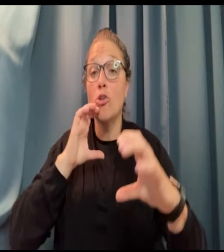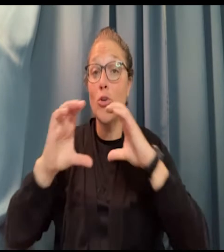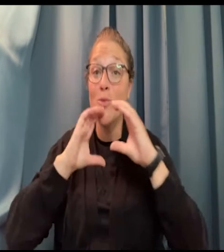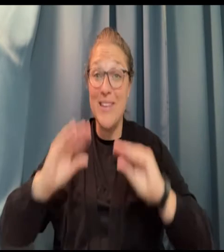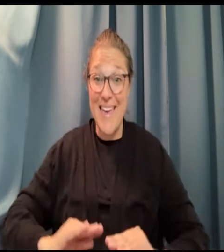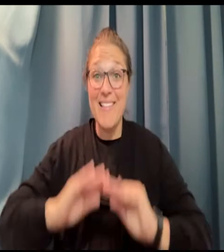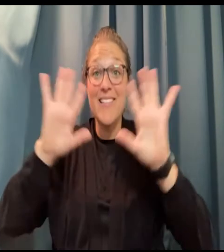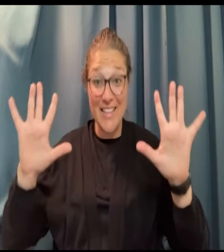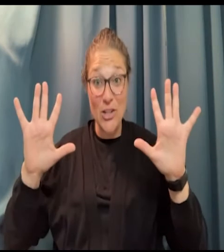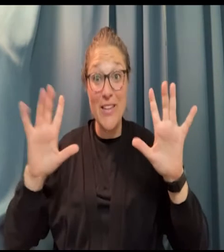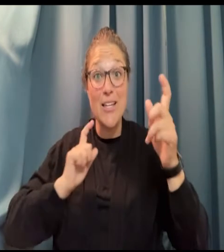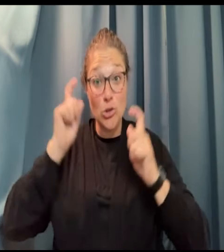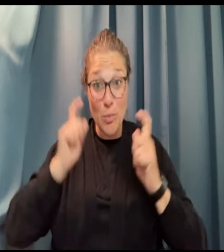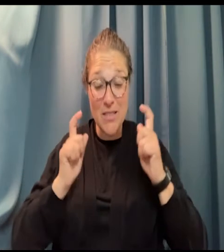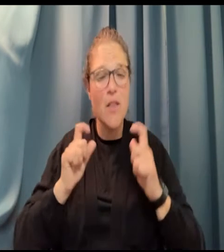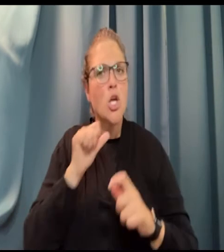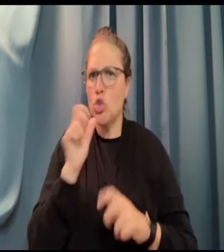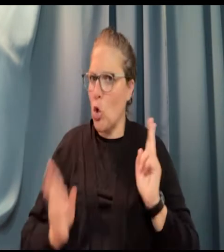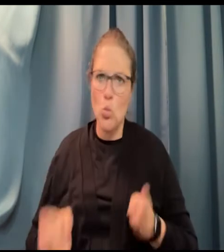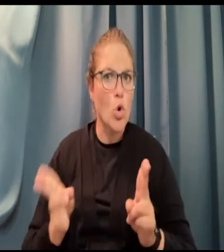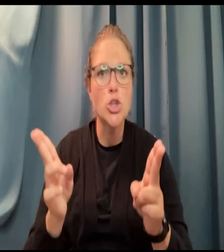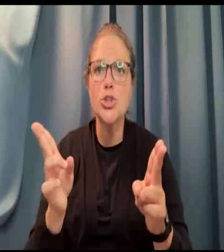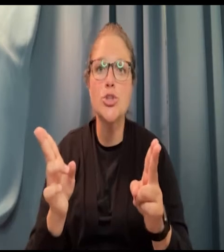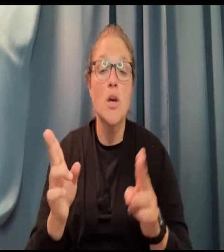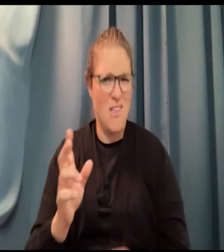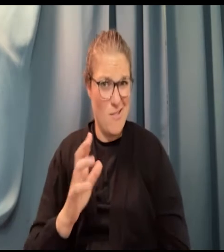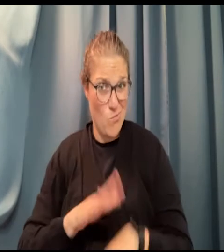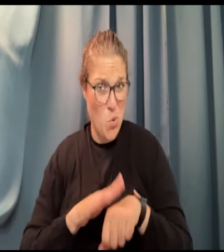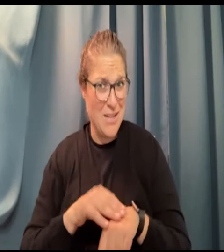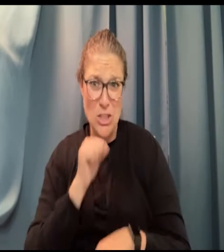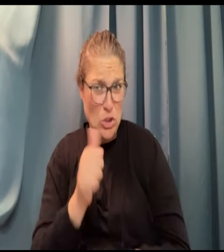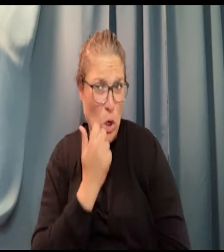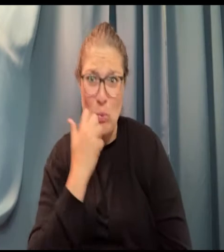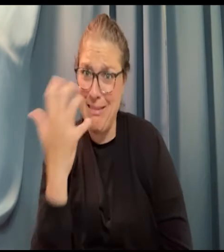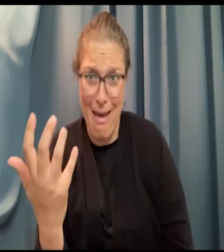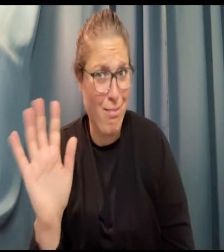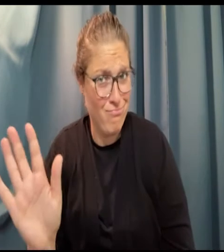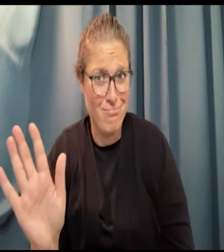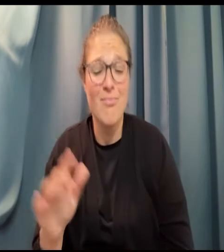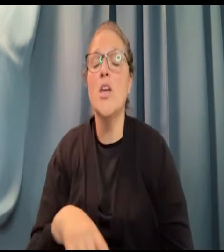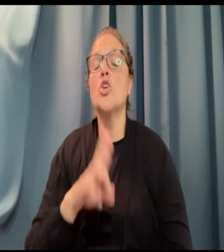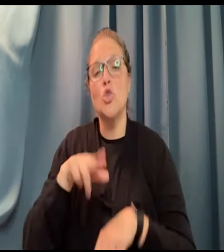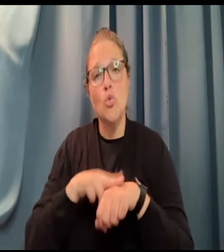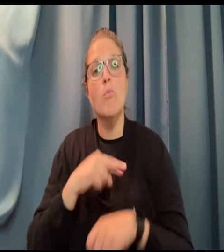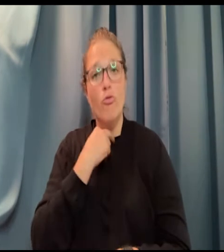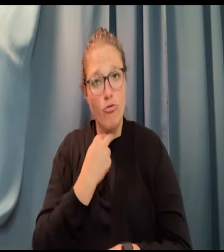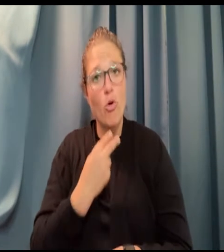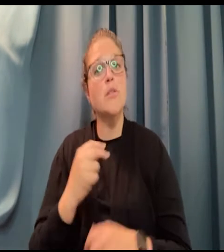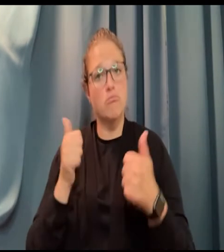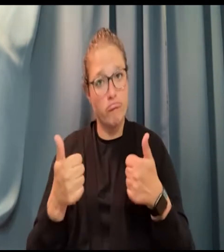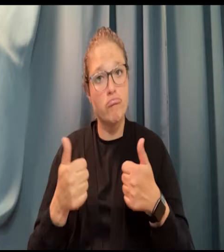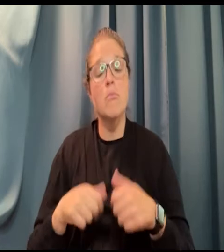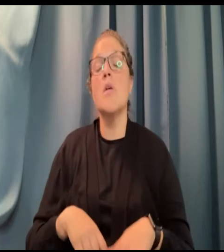Speak clearly and expressively without rushing. However, don't yell. Use your normal tone of voice. Keep your